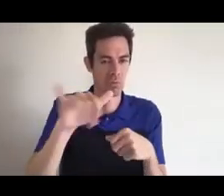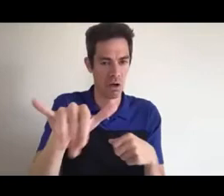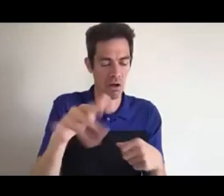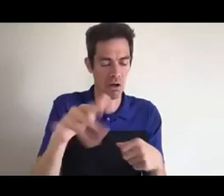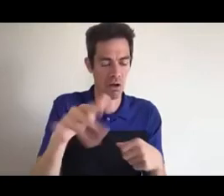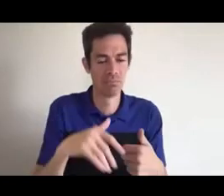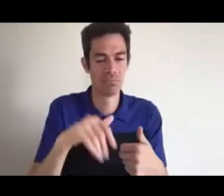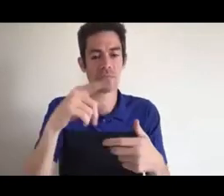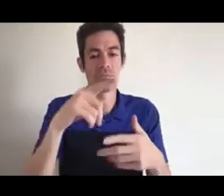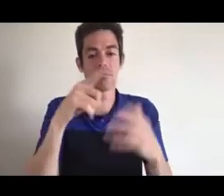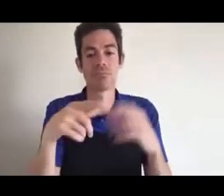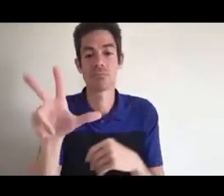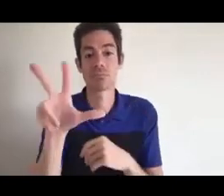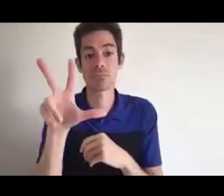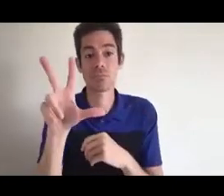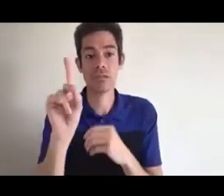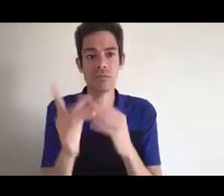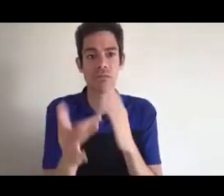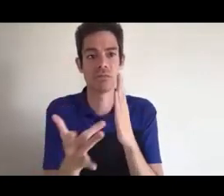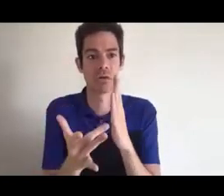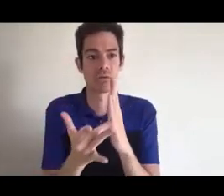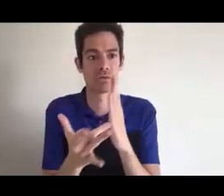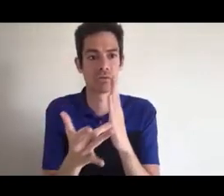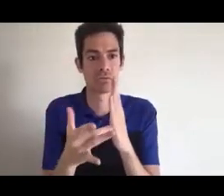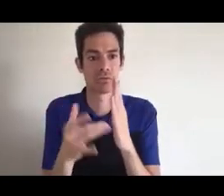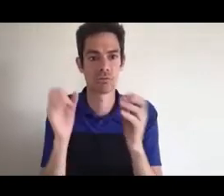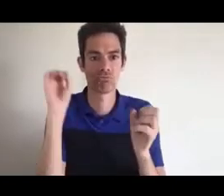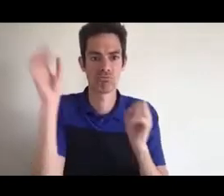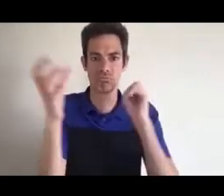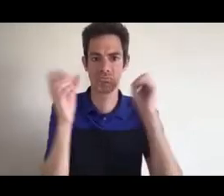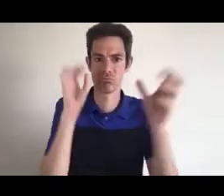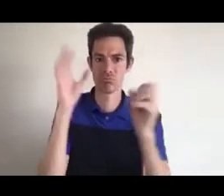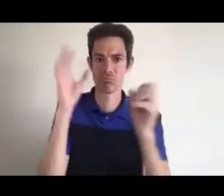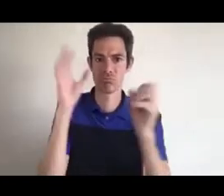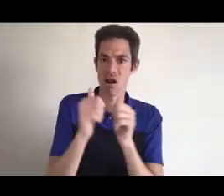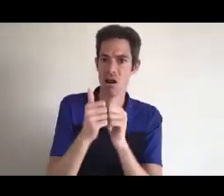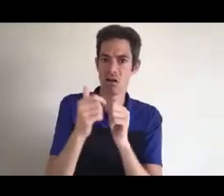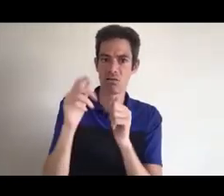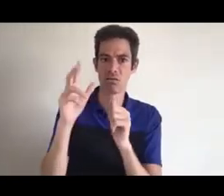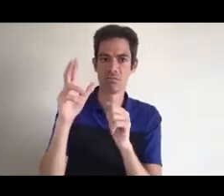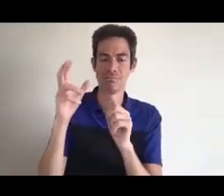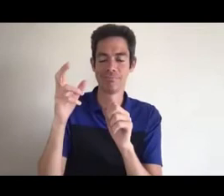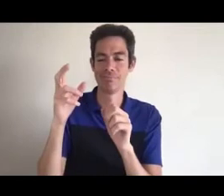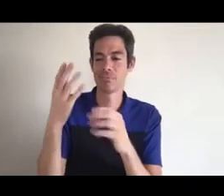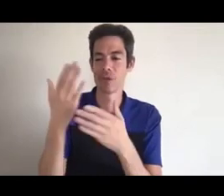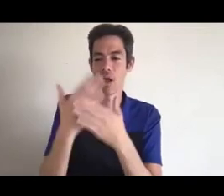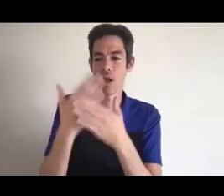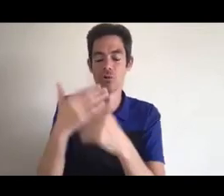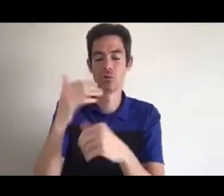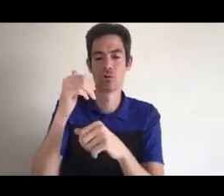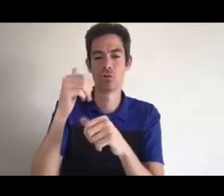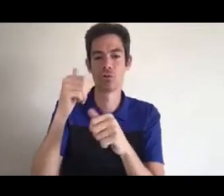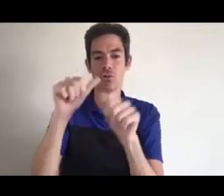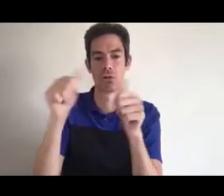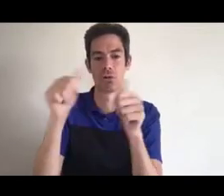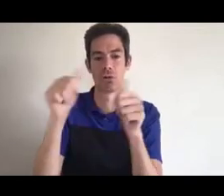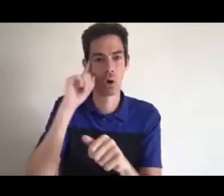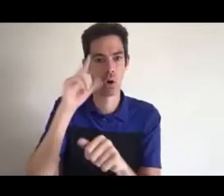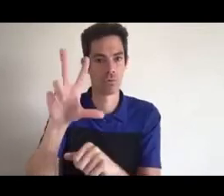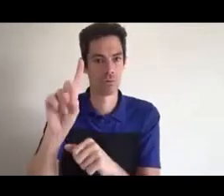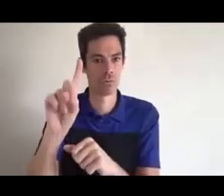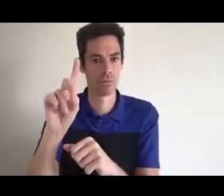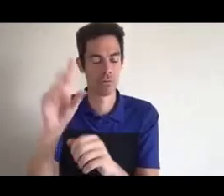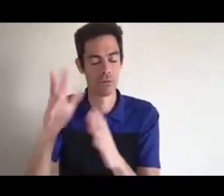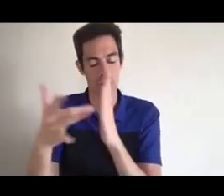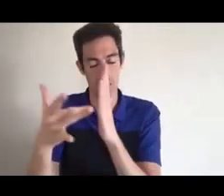on and run through these. So with 3D technology, how would you sign with